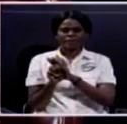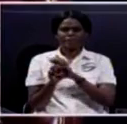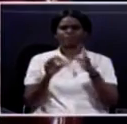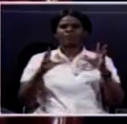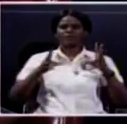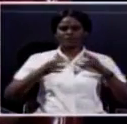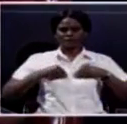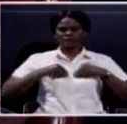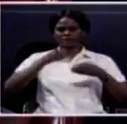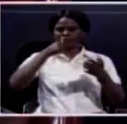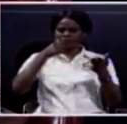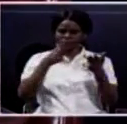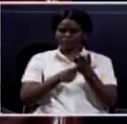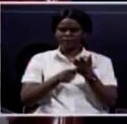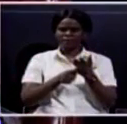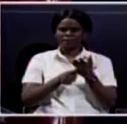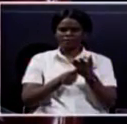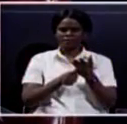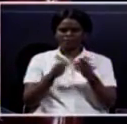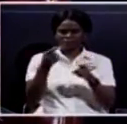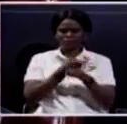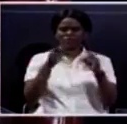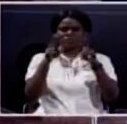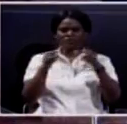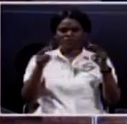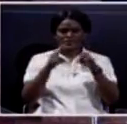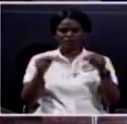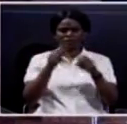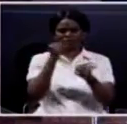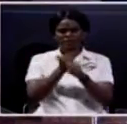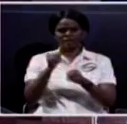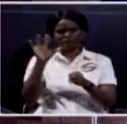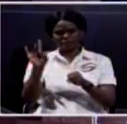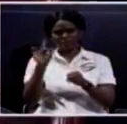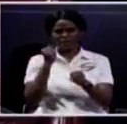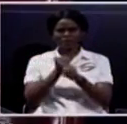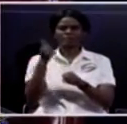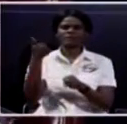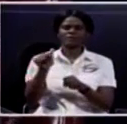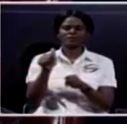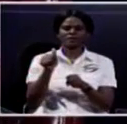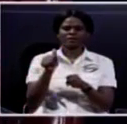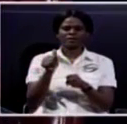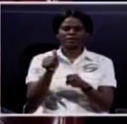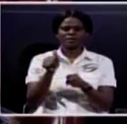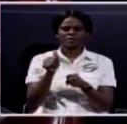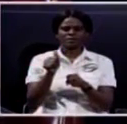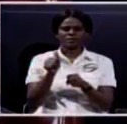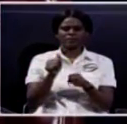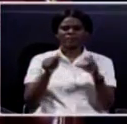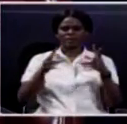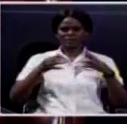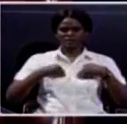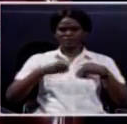acceptance letters from the rural setup for grade 8 and grade 10. Then we collected